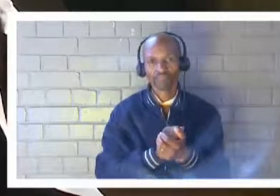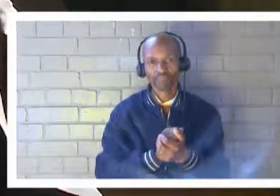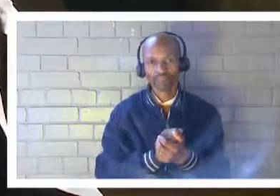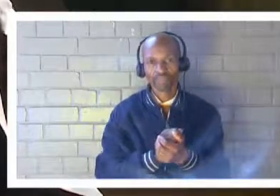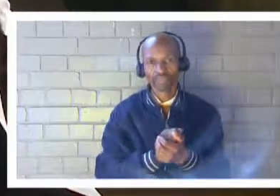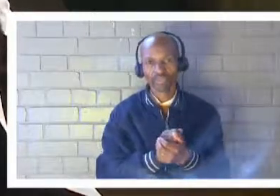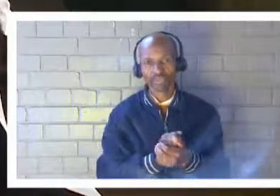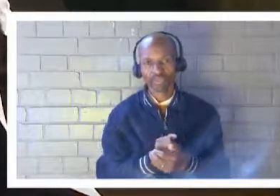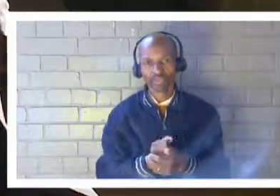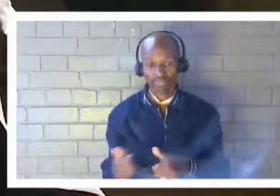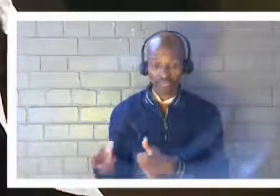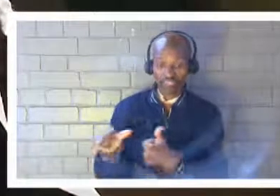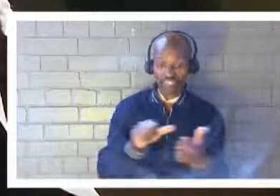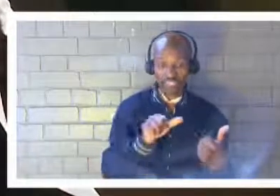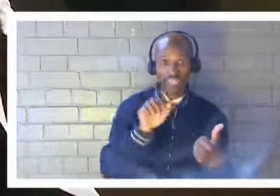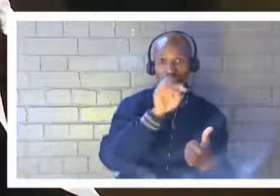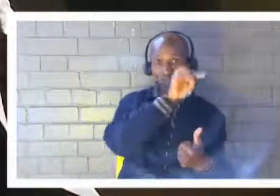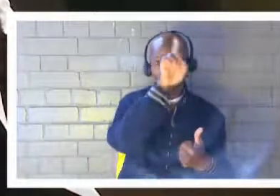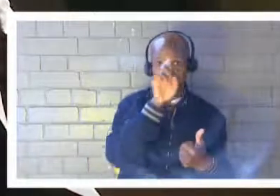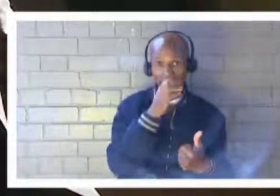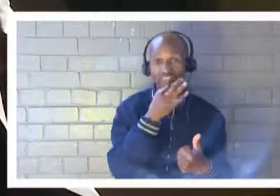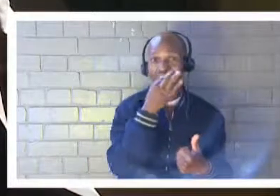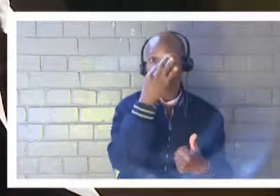the return question is,